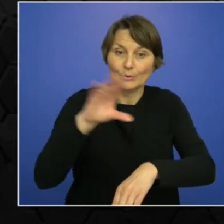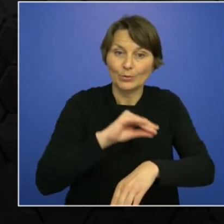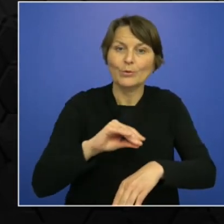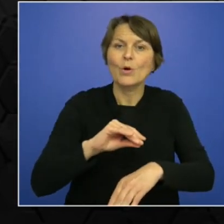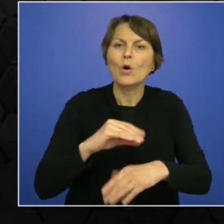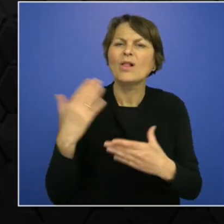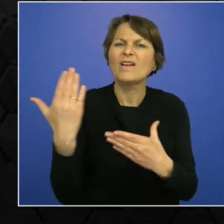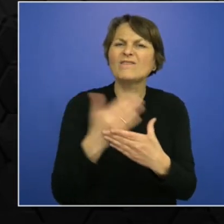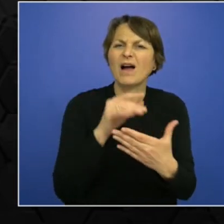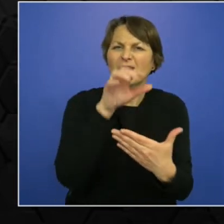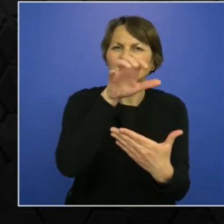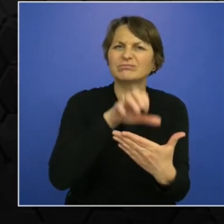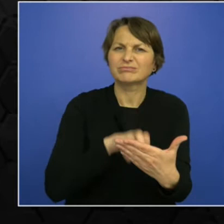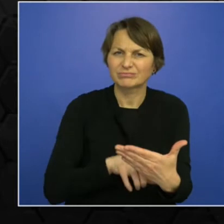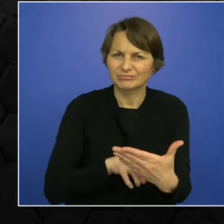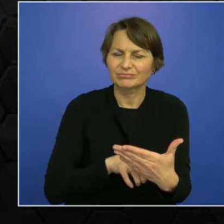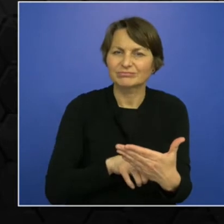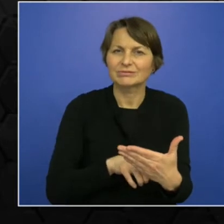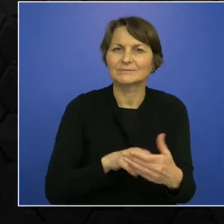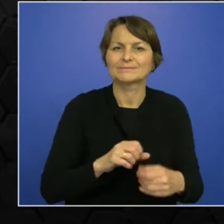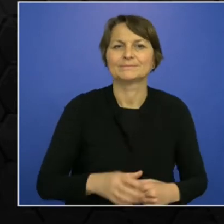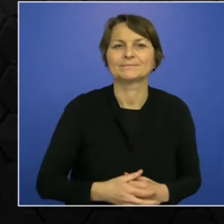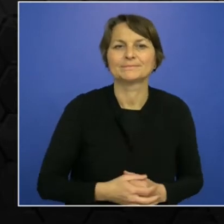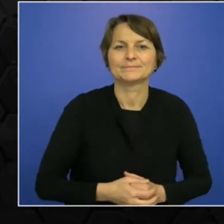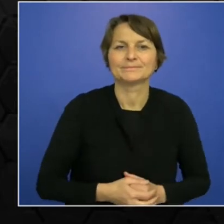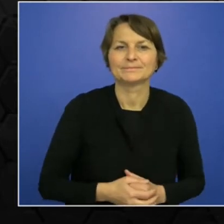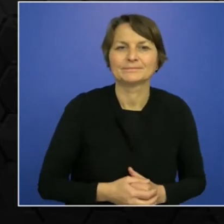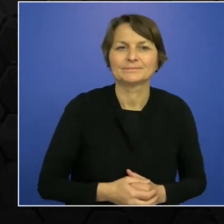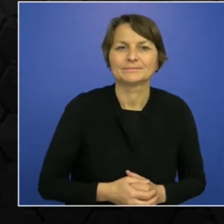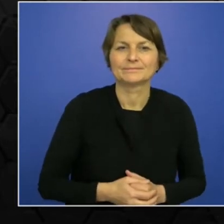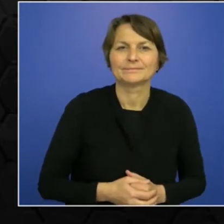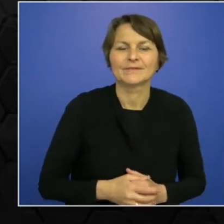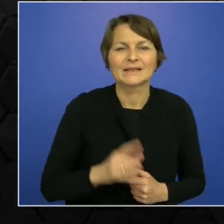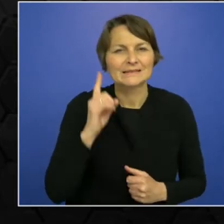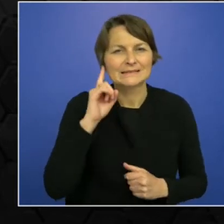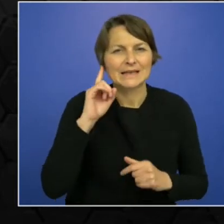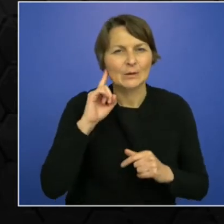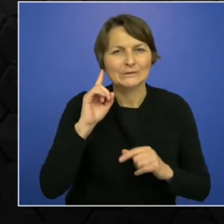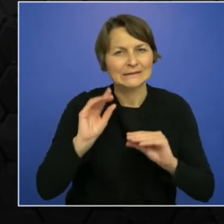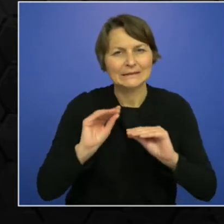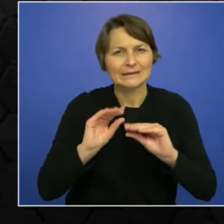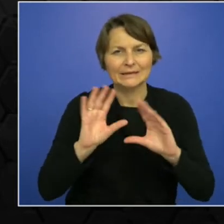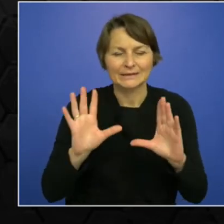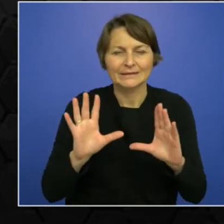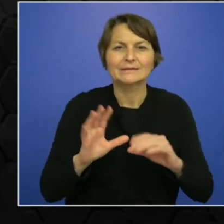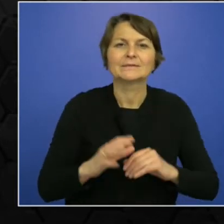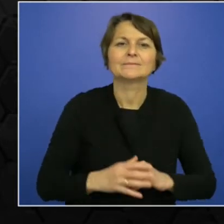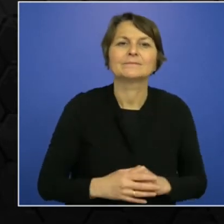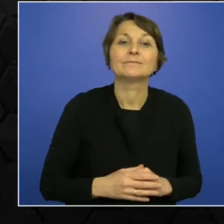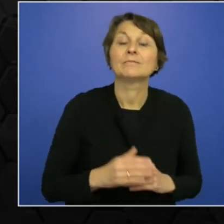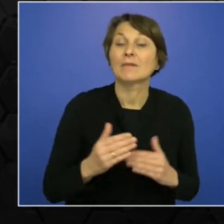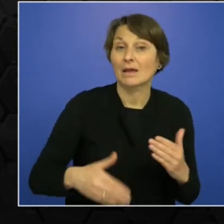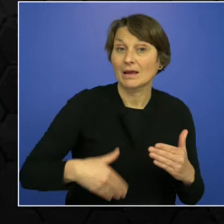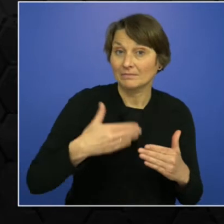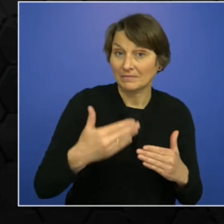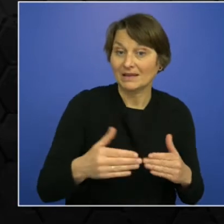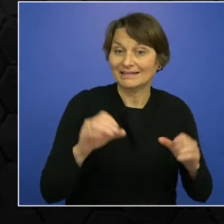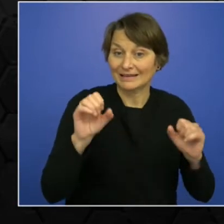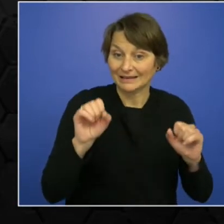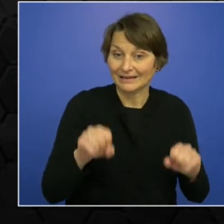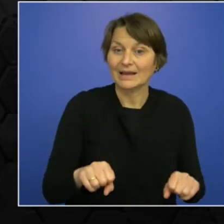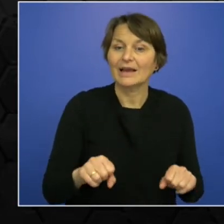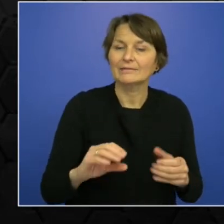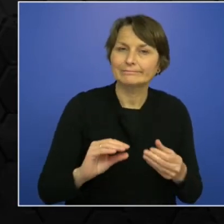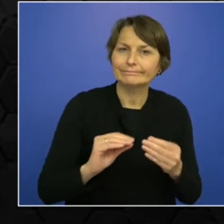was uploaded into Azure Blob Storage. So that's where we are storing our data. And from there, we'll then be able to query the data, or if you want to